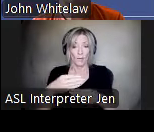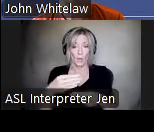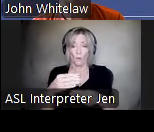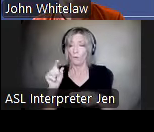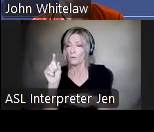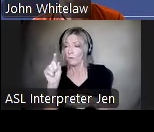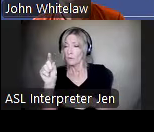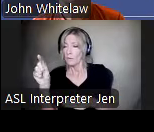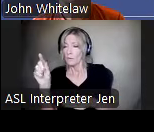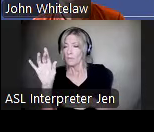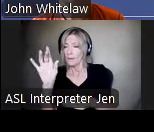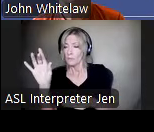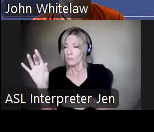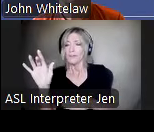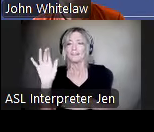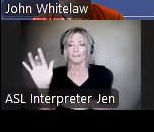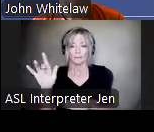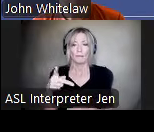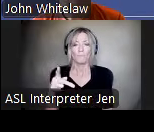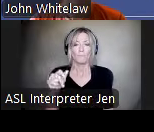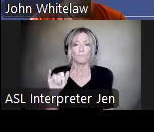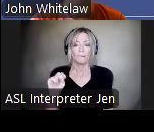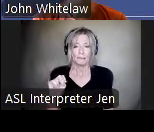the pin icon.